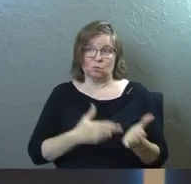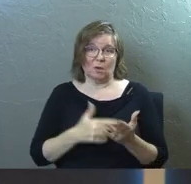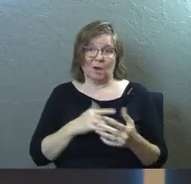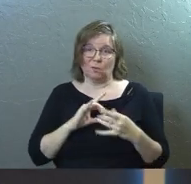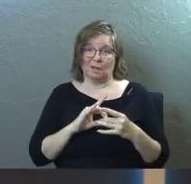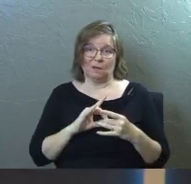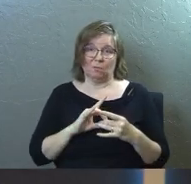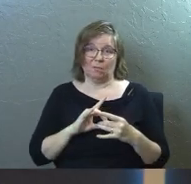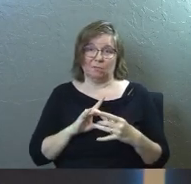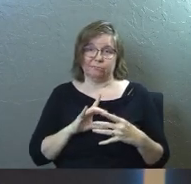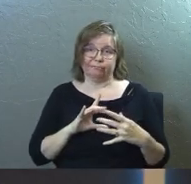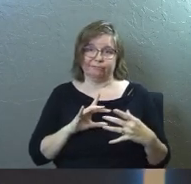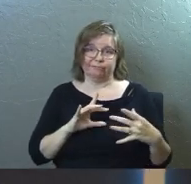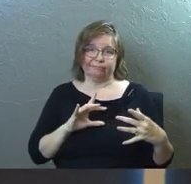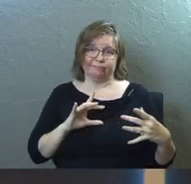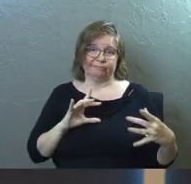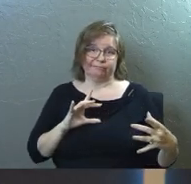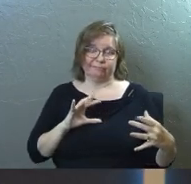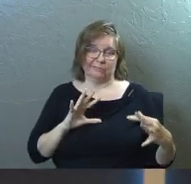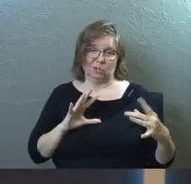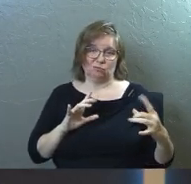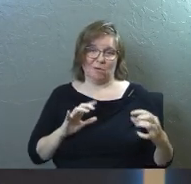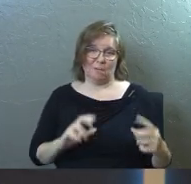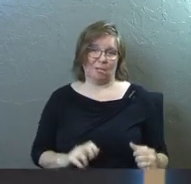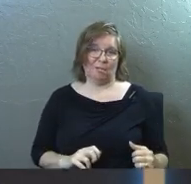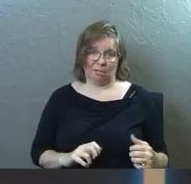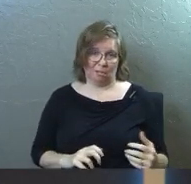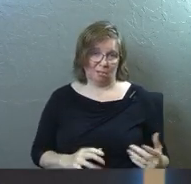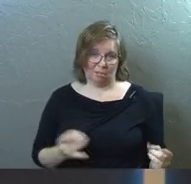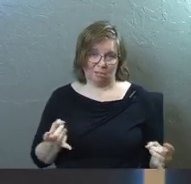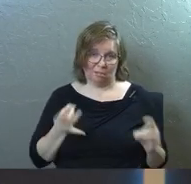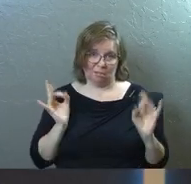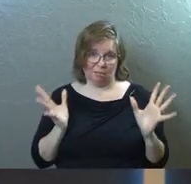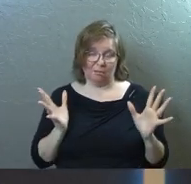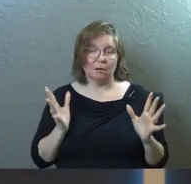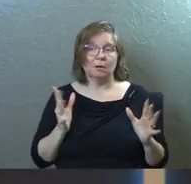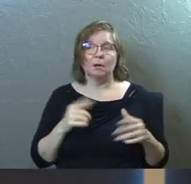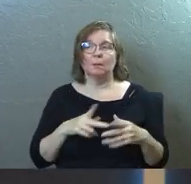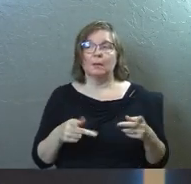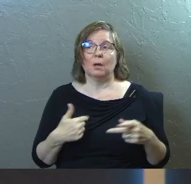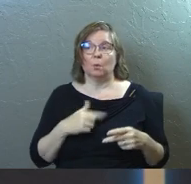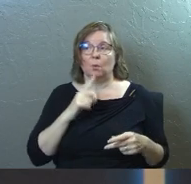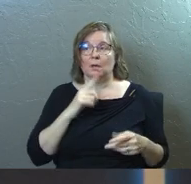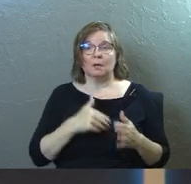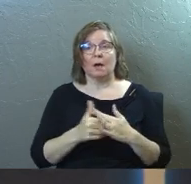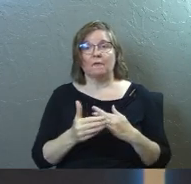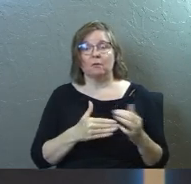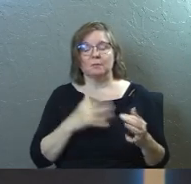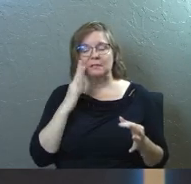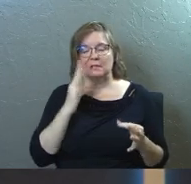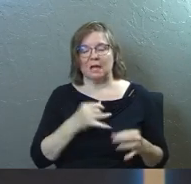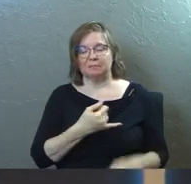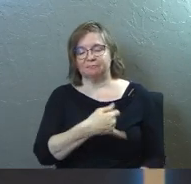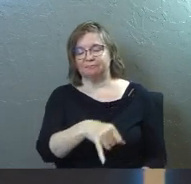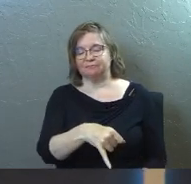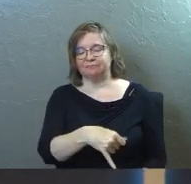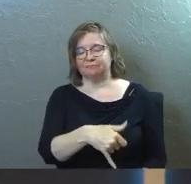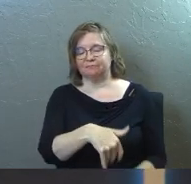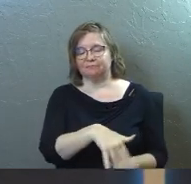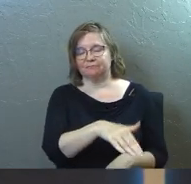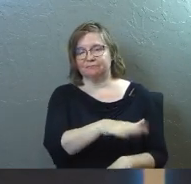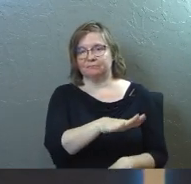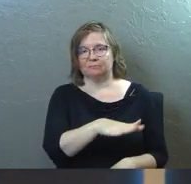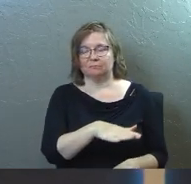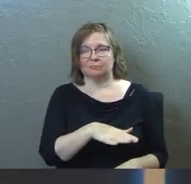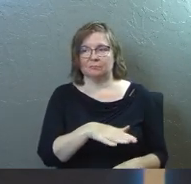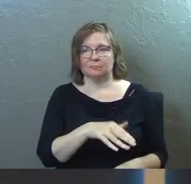relationship just kind of started to crumble and fall apart. And it got to a place where we were getting comfortable with the separation of